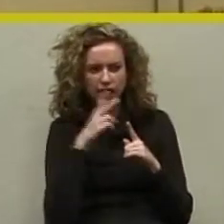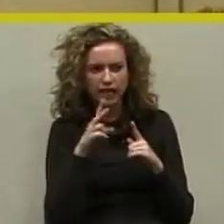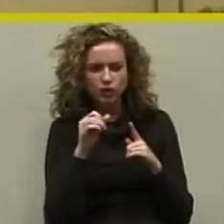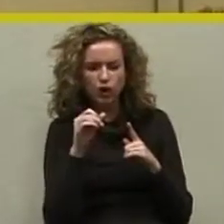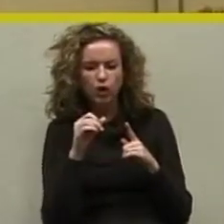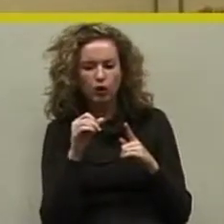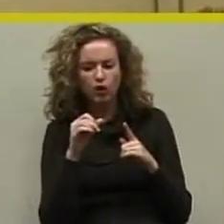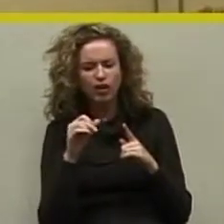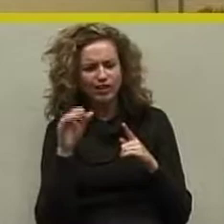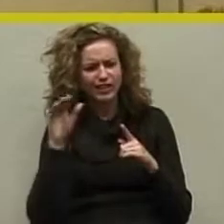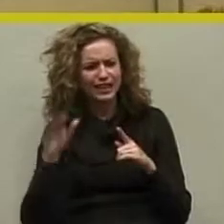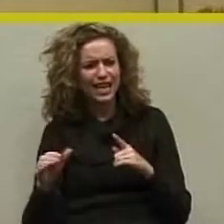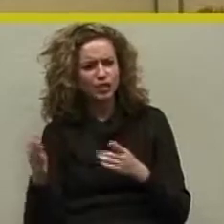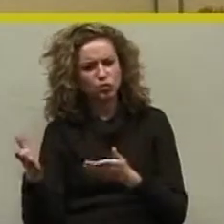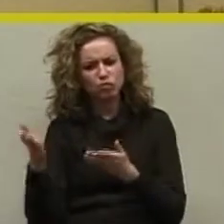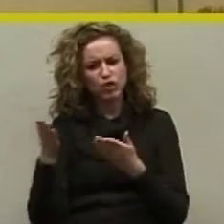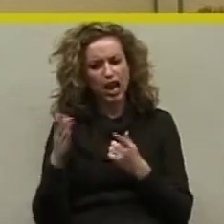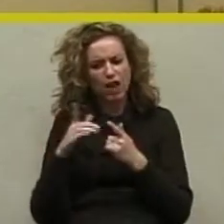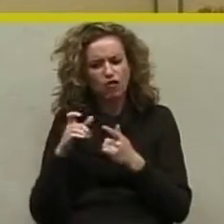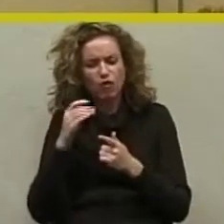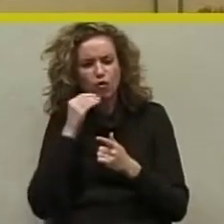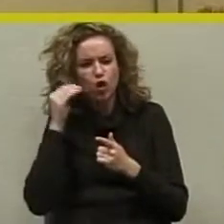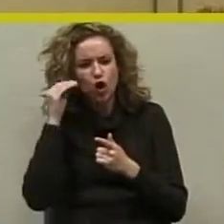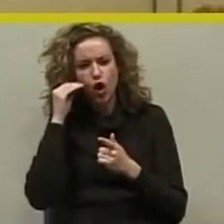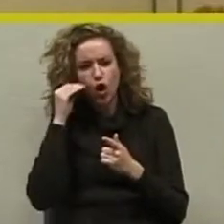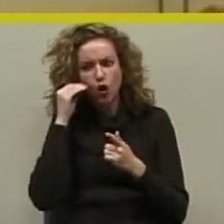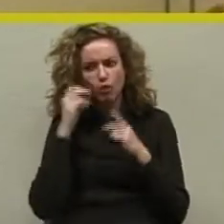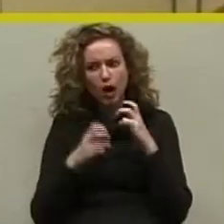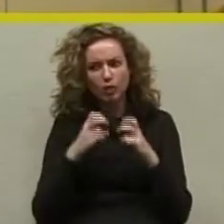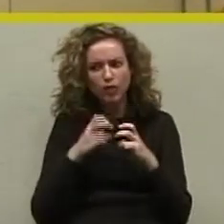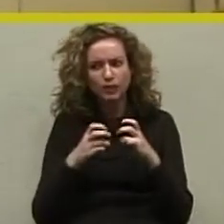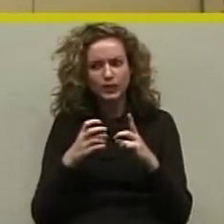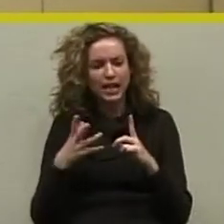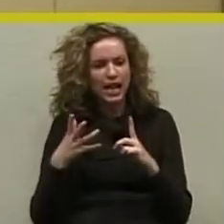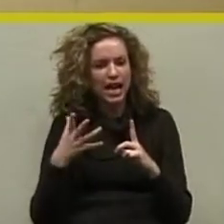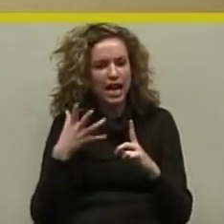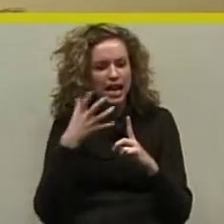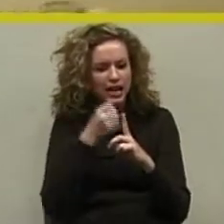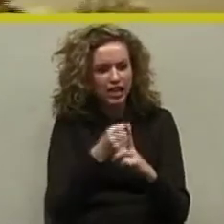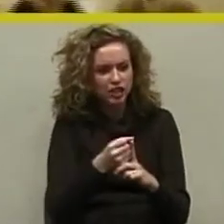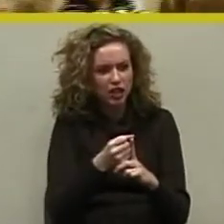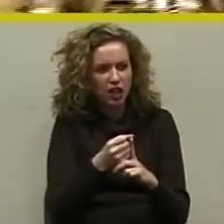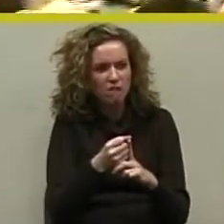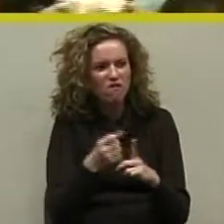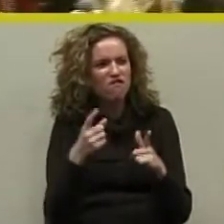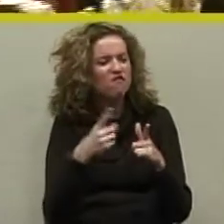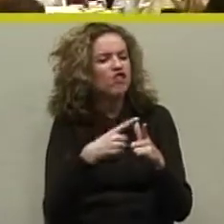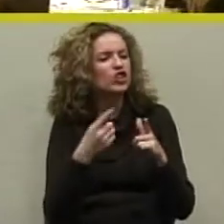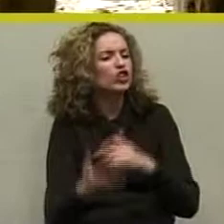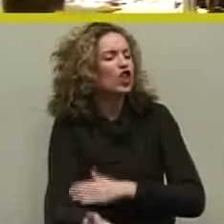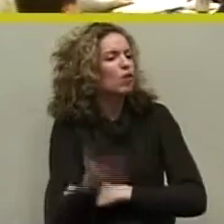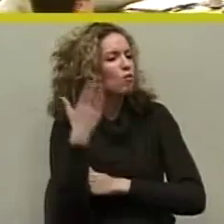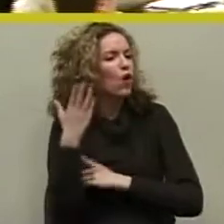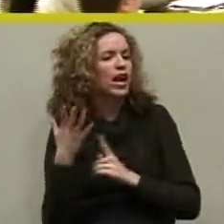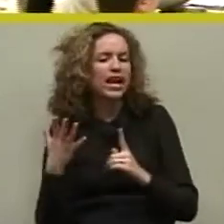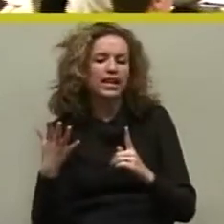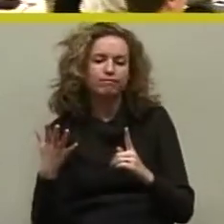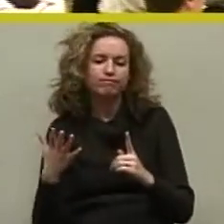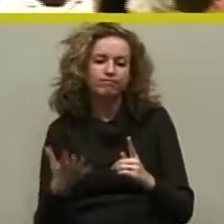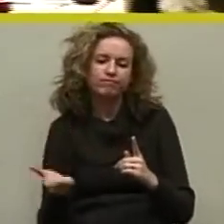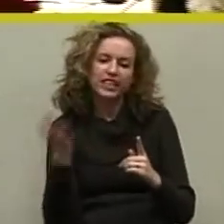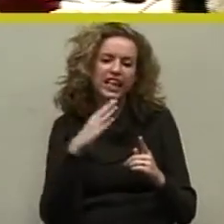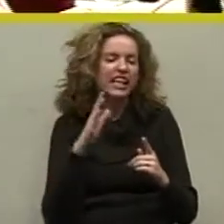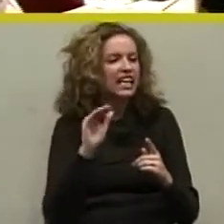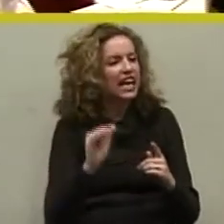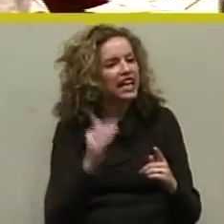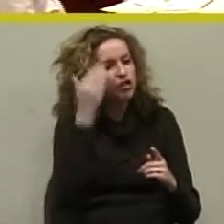in. What do you have to do? Catch the kid first thing in the morning, have them talk about it, draw about it, play in the sand, do